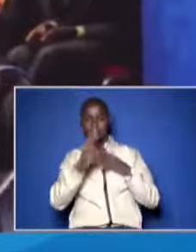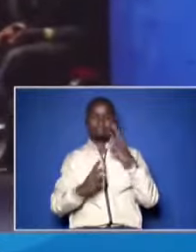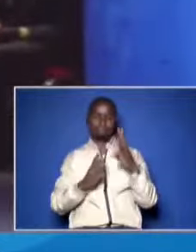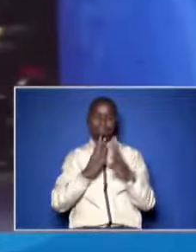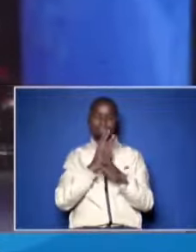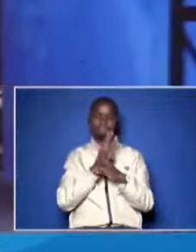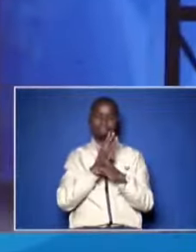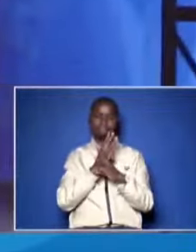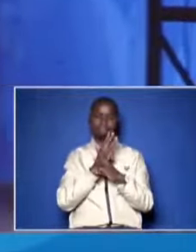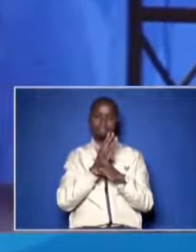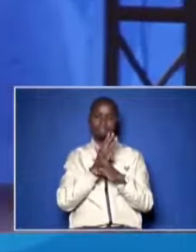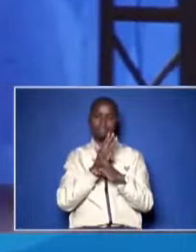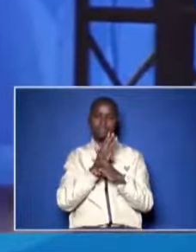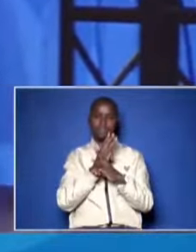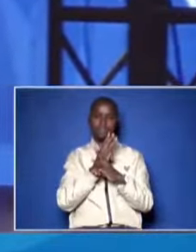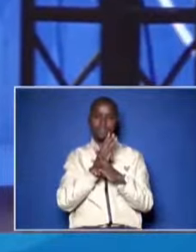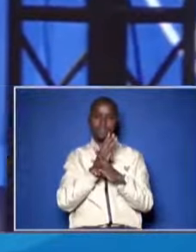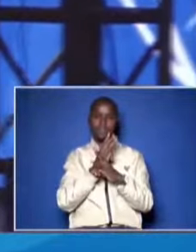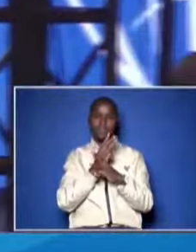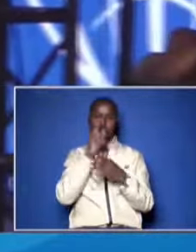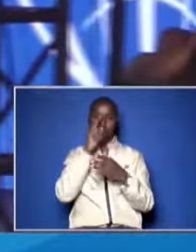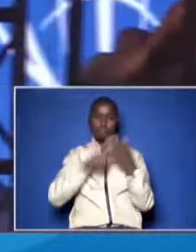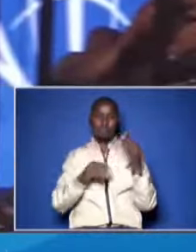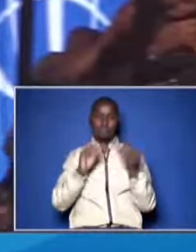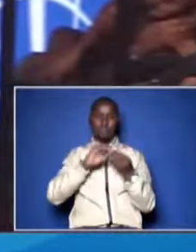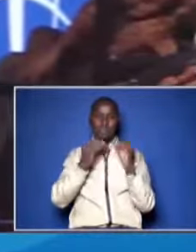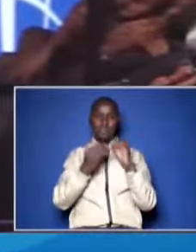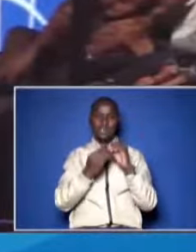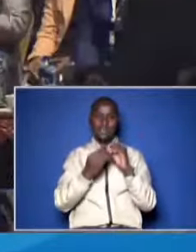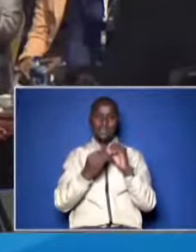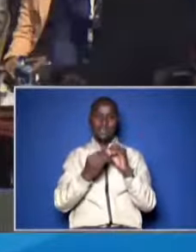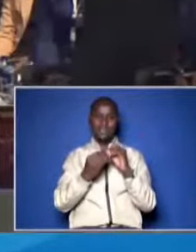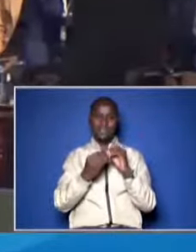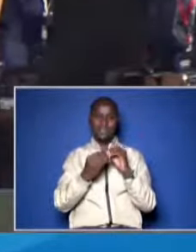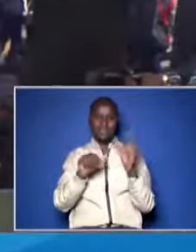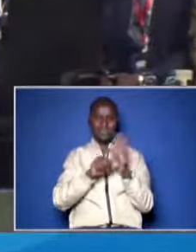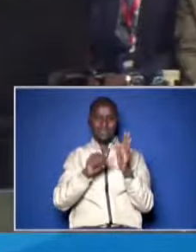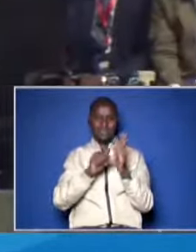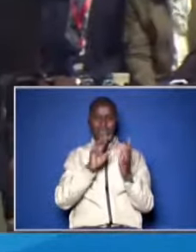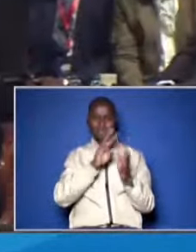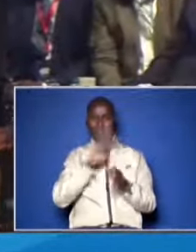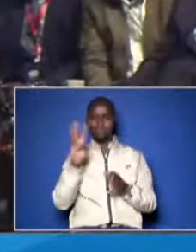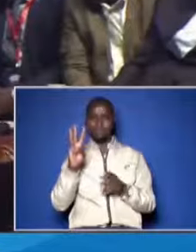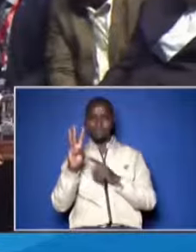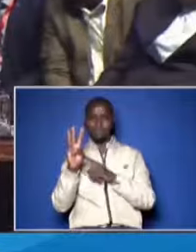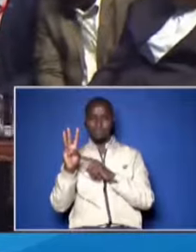World you know what is the number the number one problem today in the